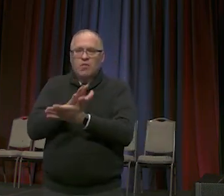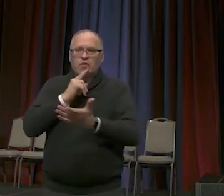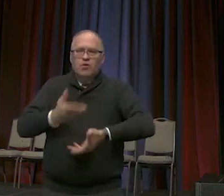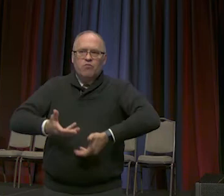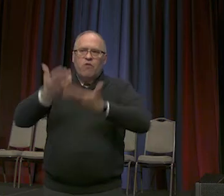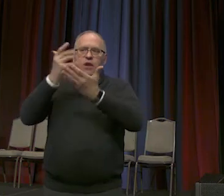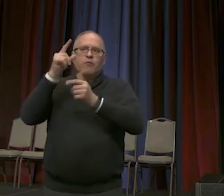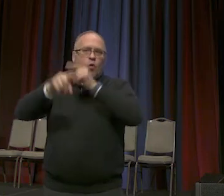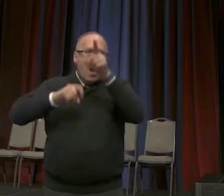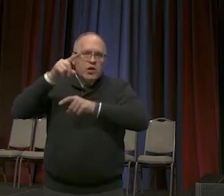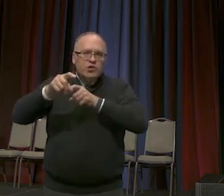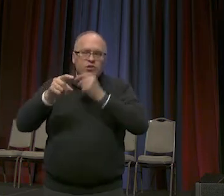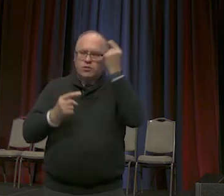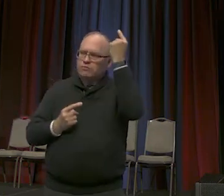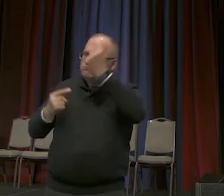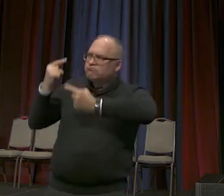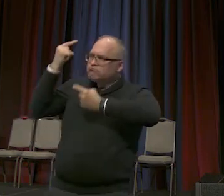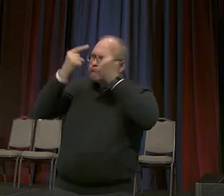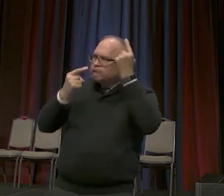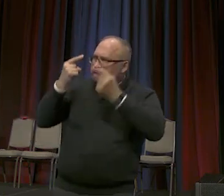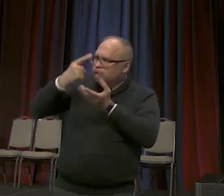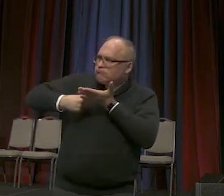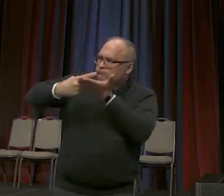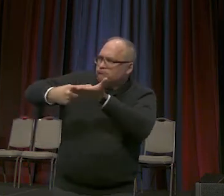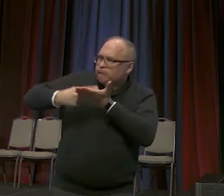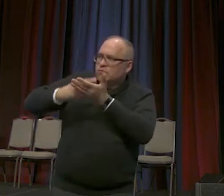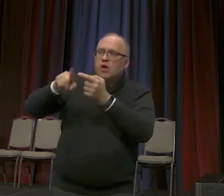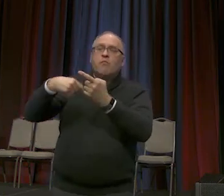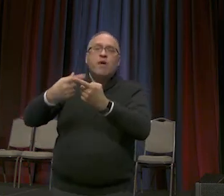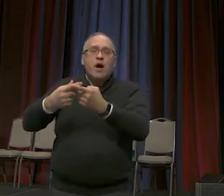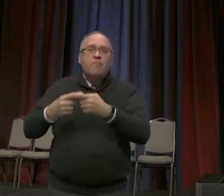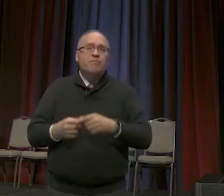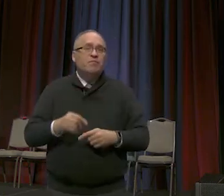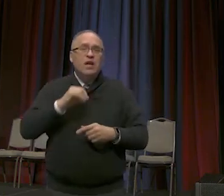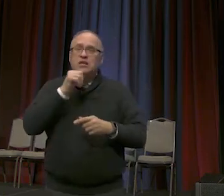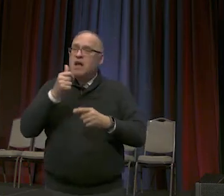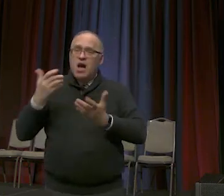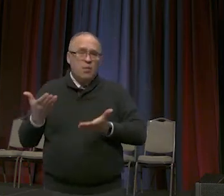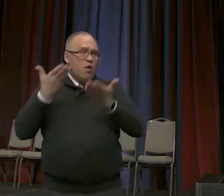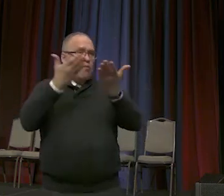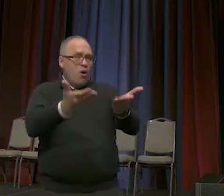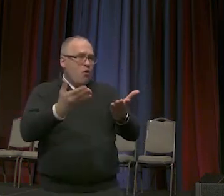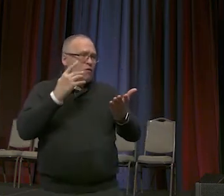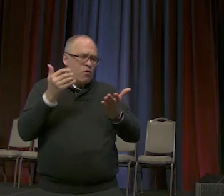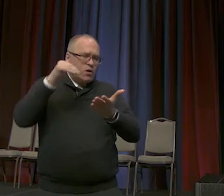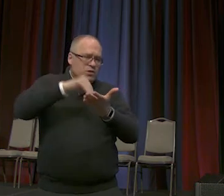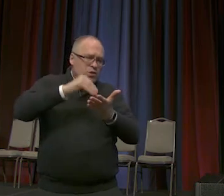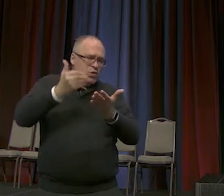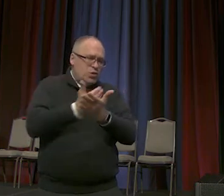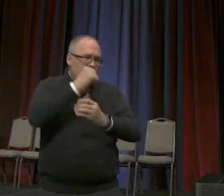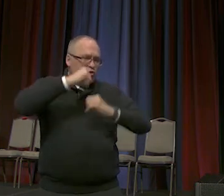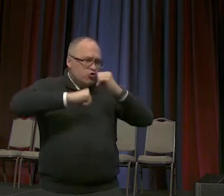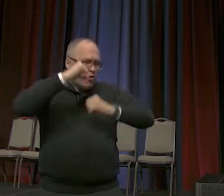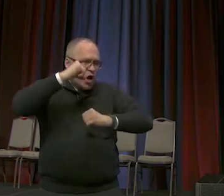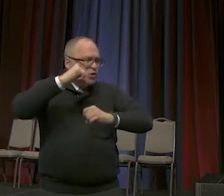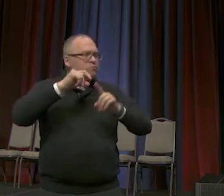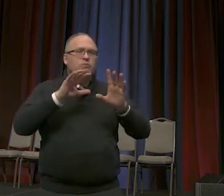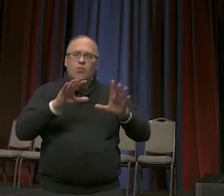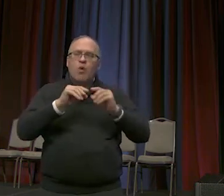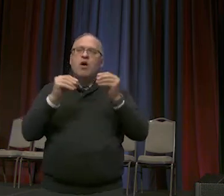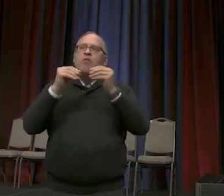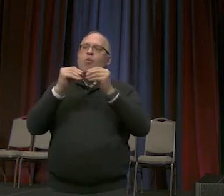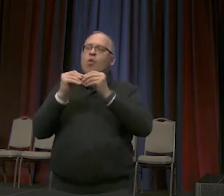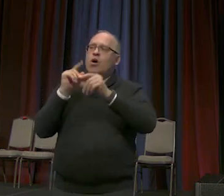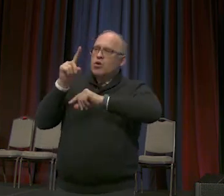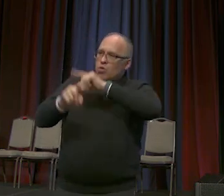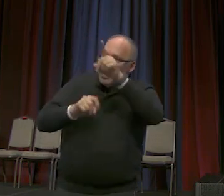for us to consider. It concludes not with any structural proposal, but with the series of open questions that